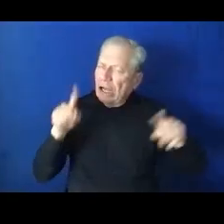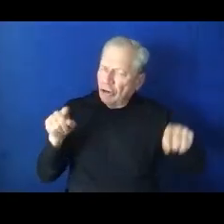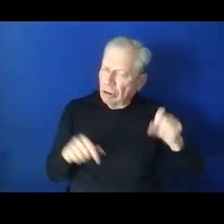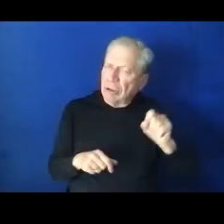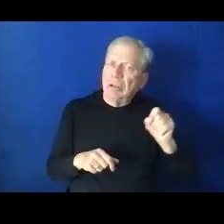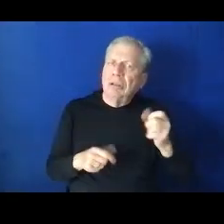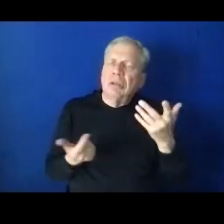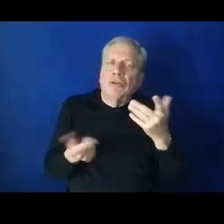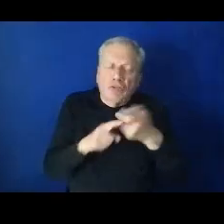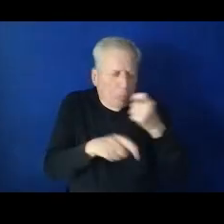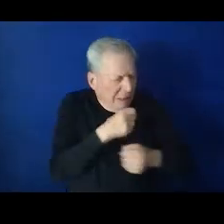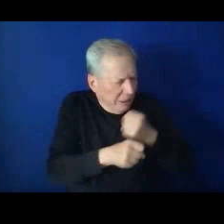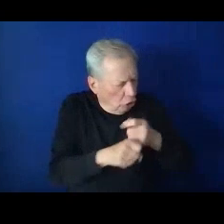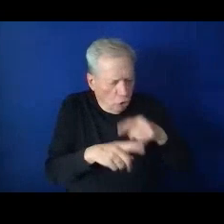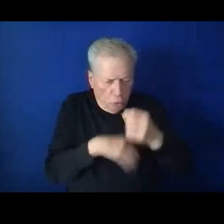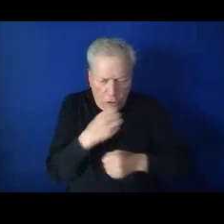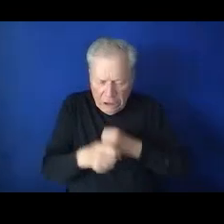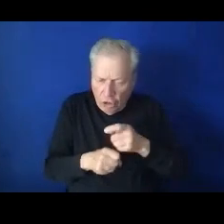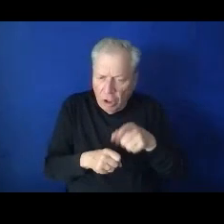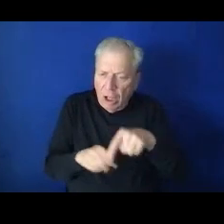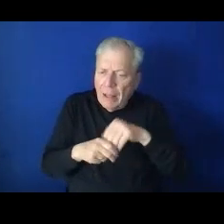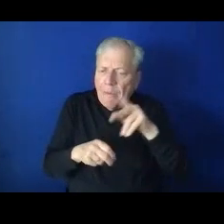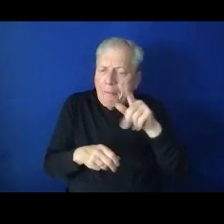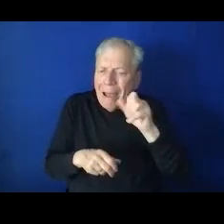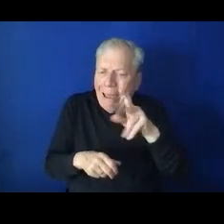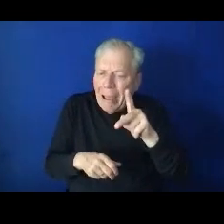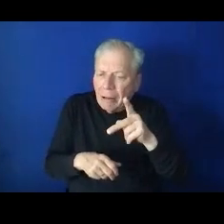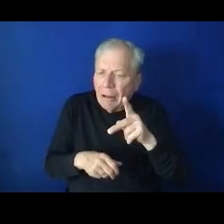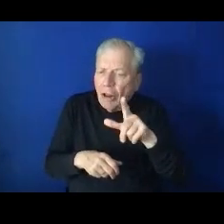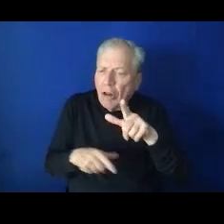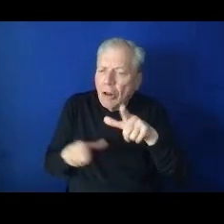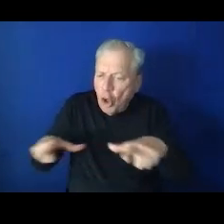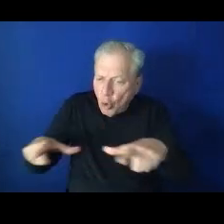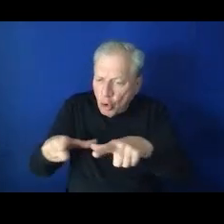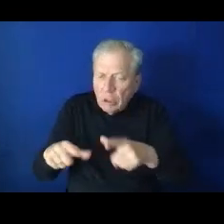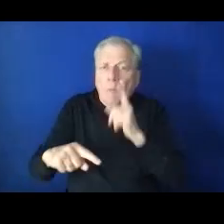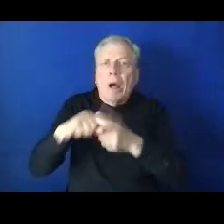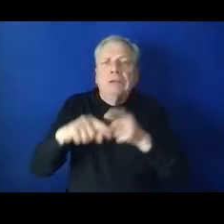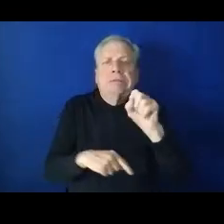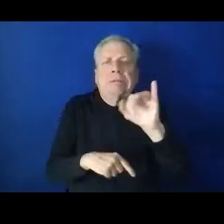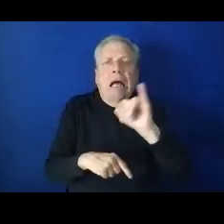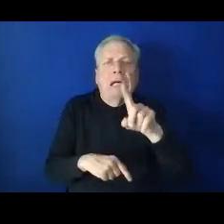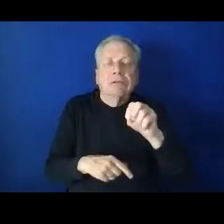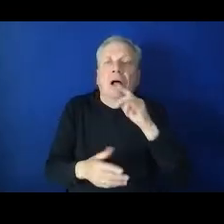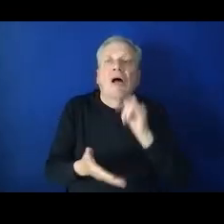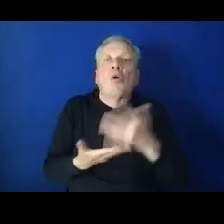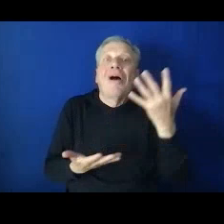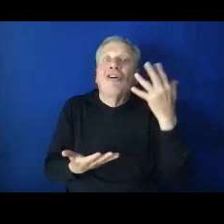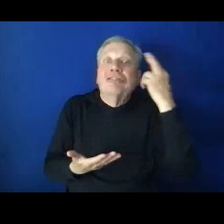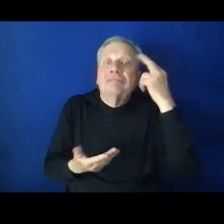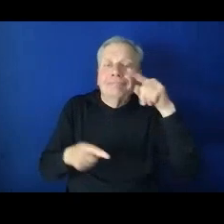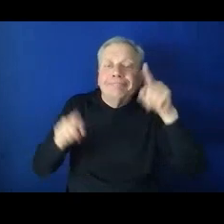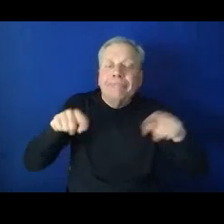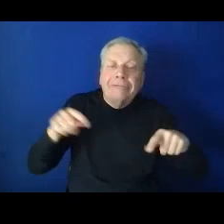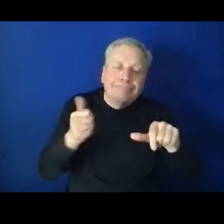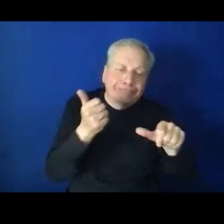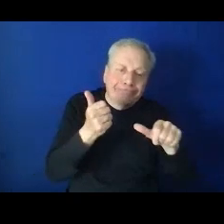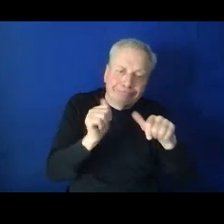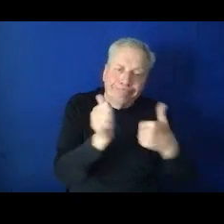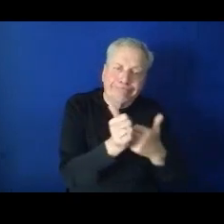year to year in terms of pack location and pack size. And that's due to a variety of different